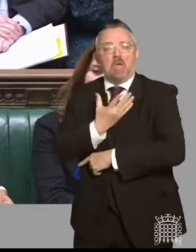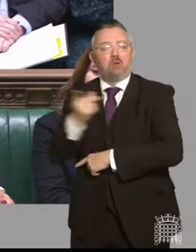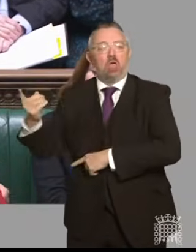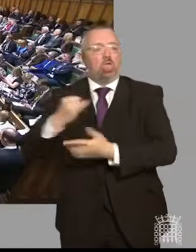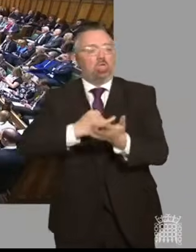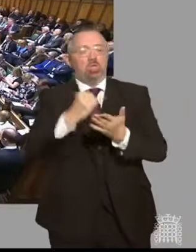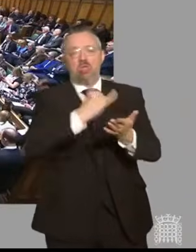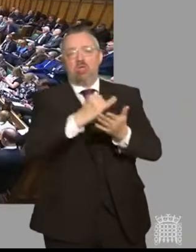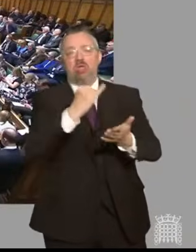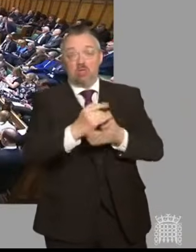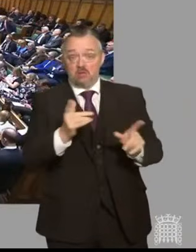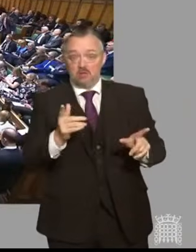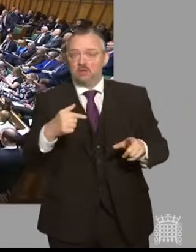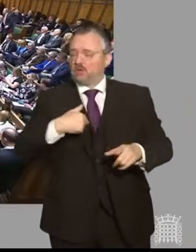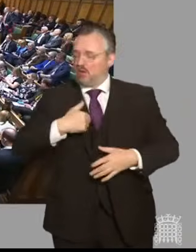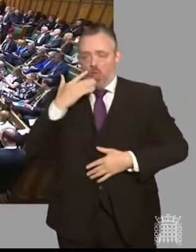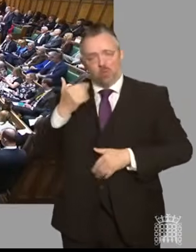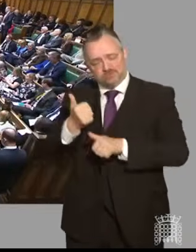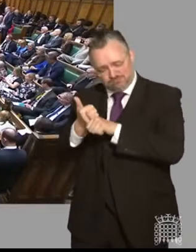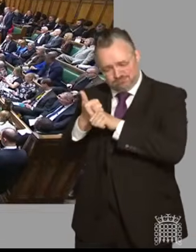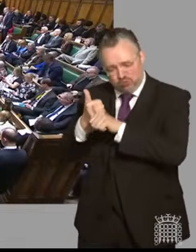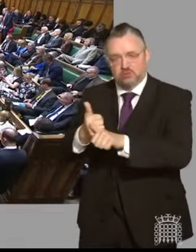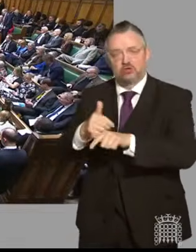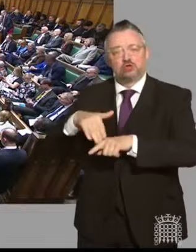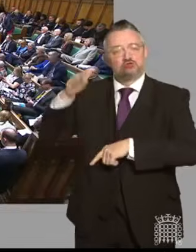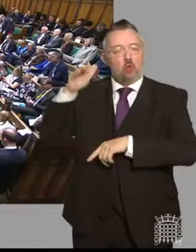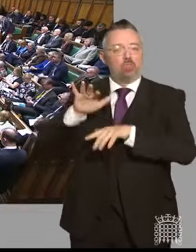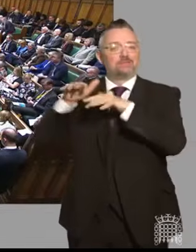Sea economy. Virginia Crosby.